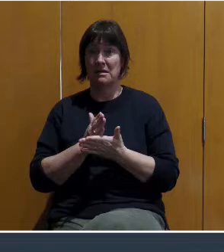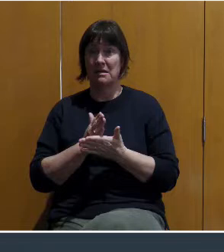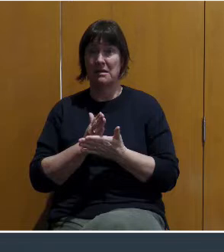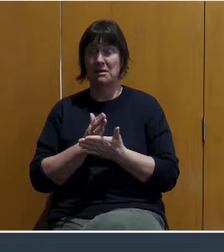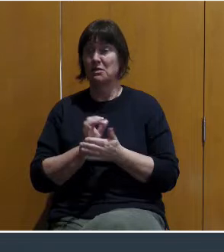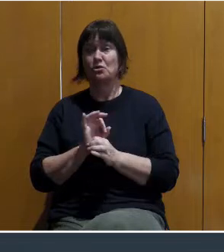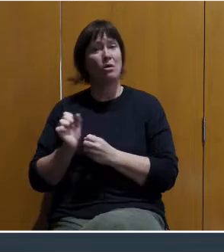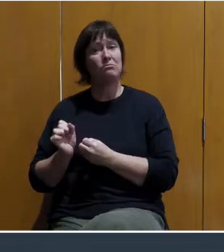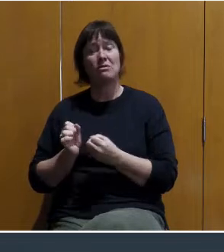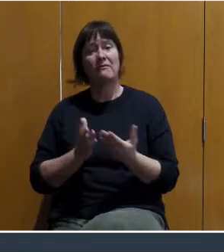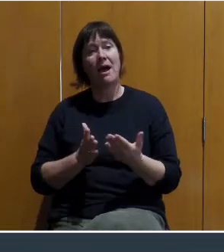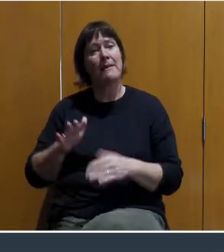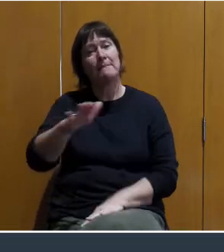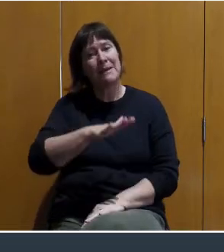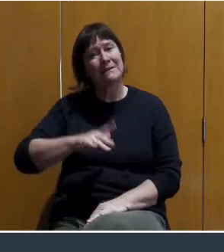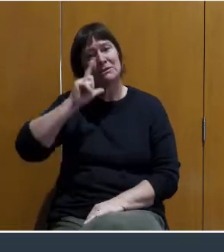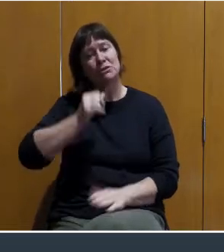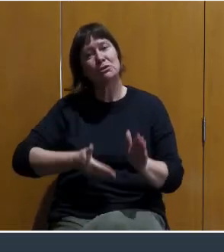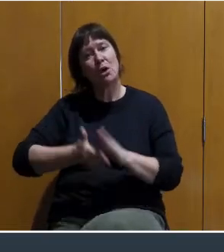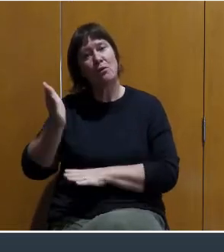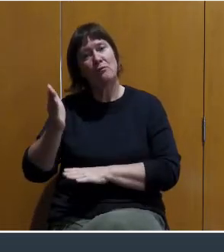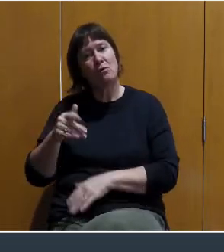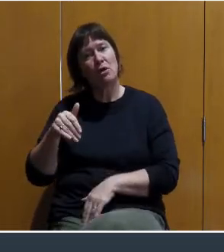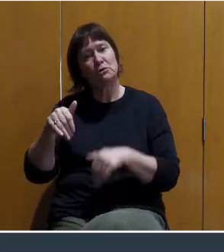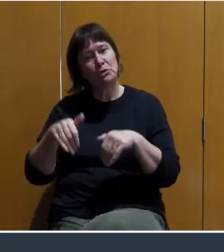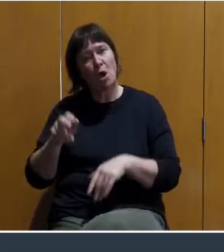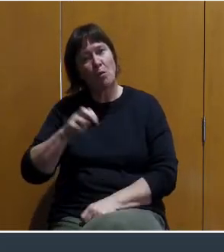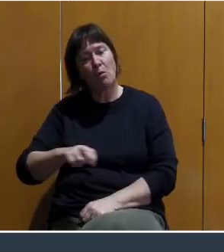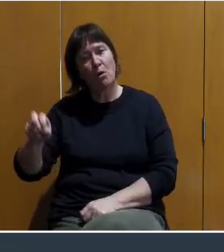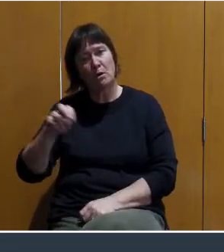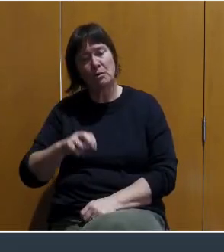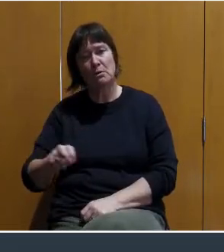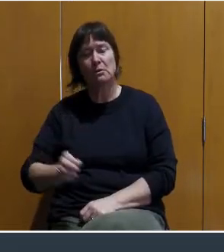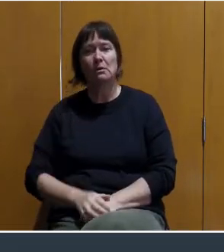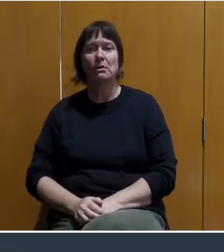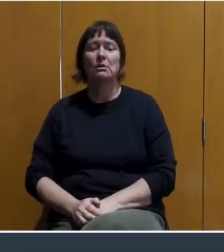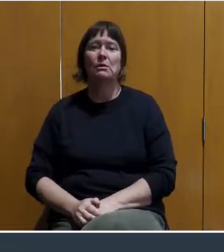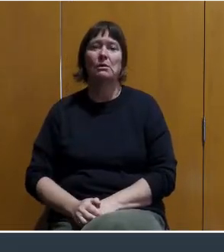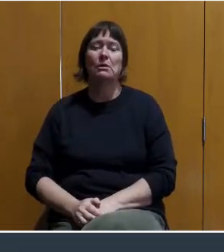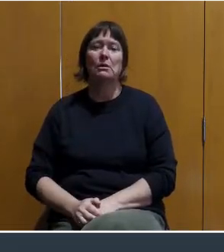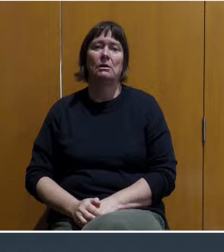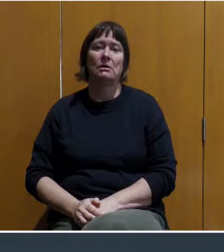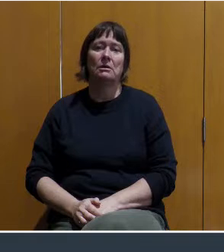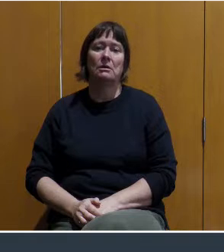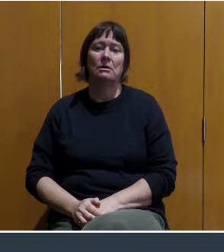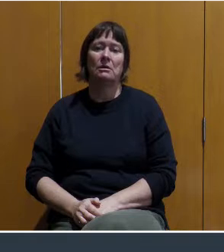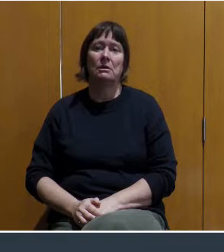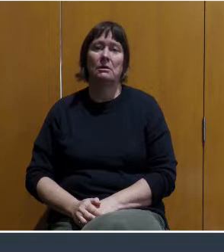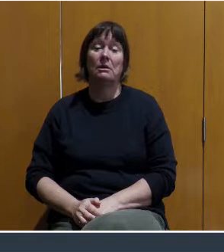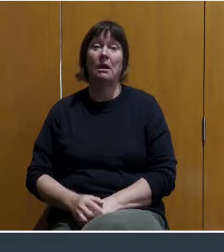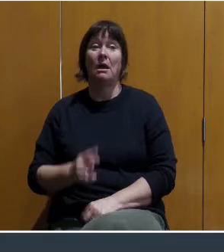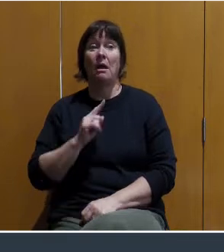catered for with places we can have the dogs. And I must admit, when he stays with my family down in the Hutt